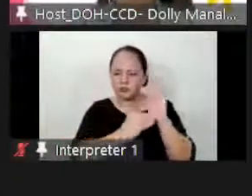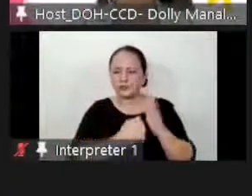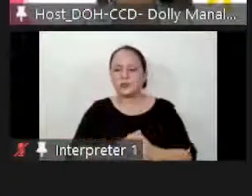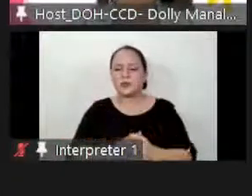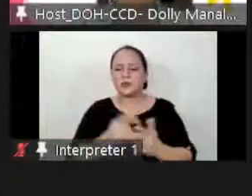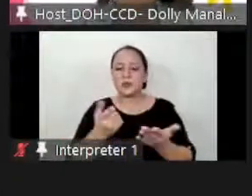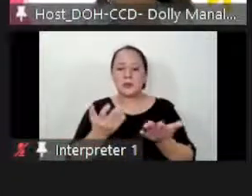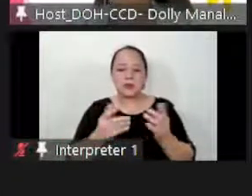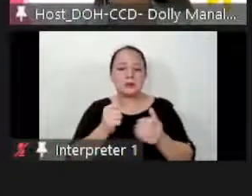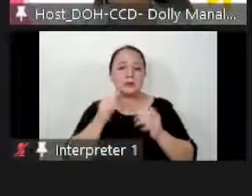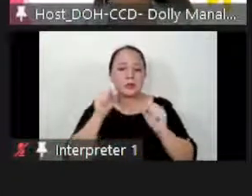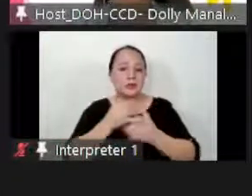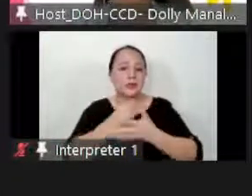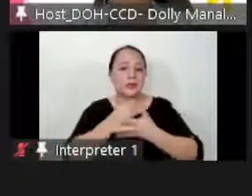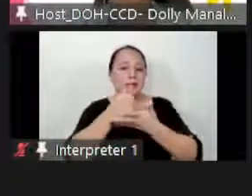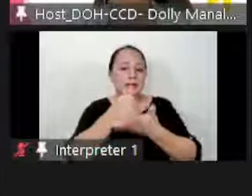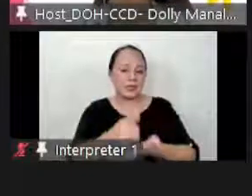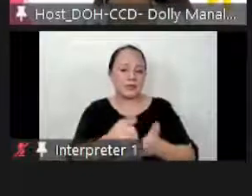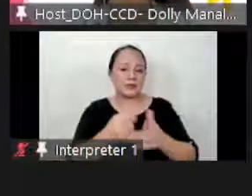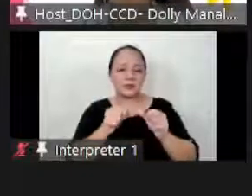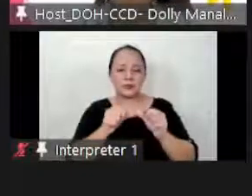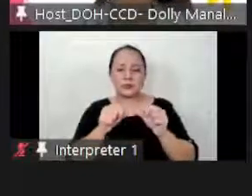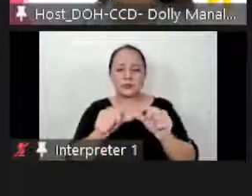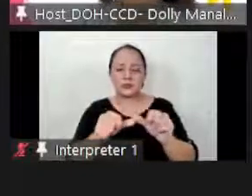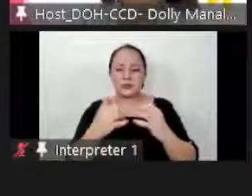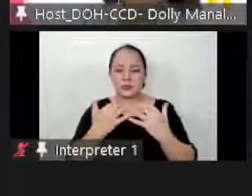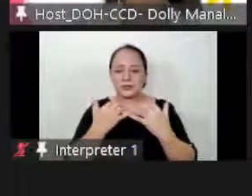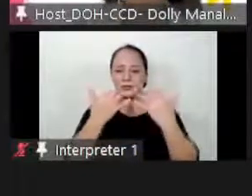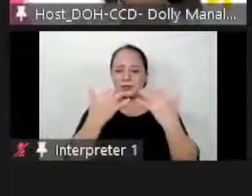find helpful as you go along in this summit.